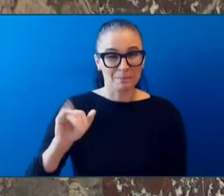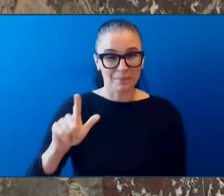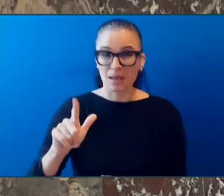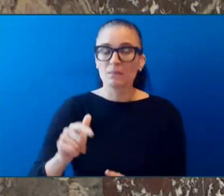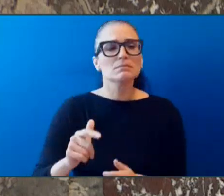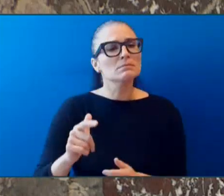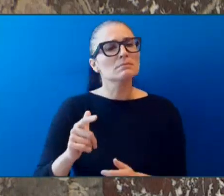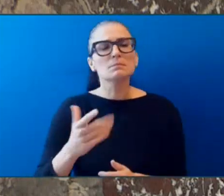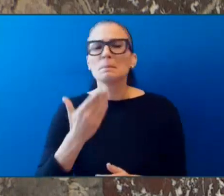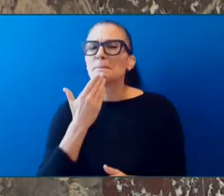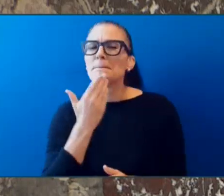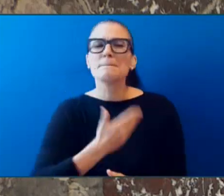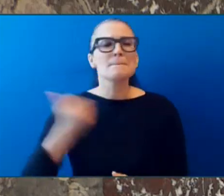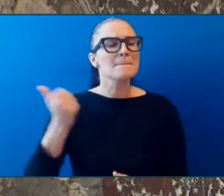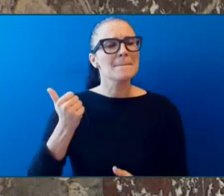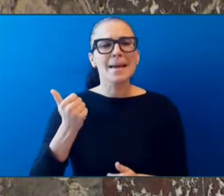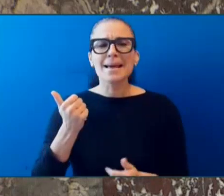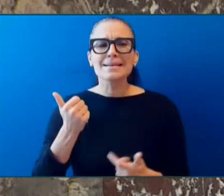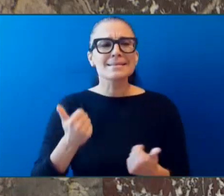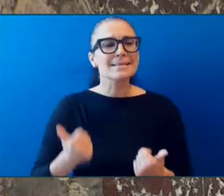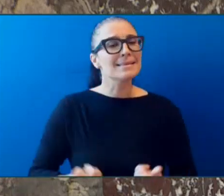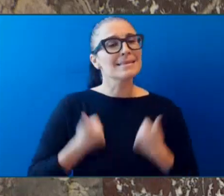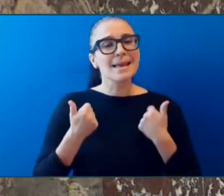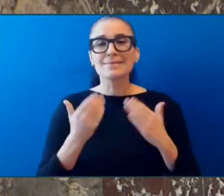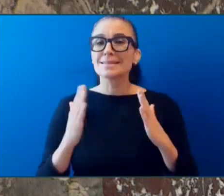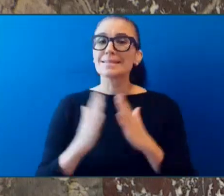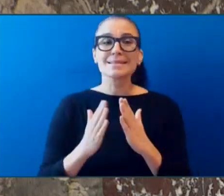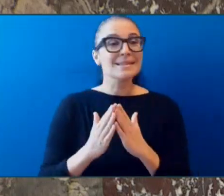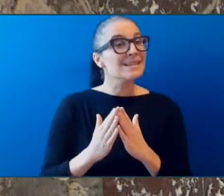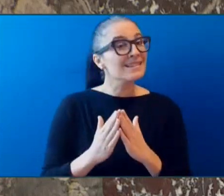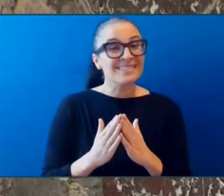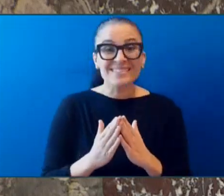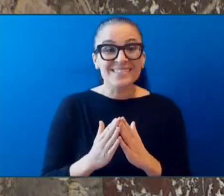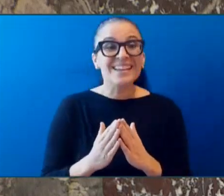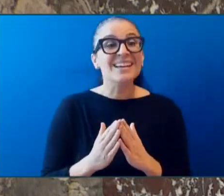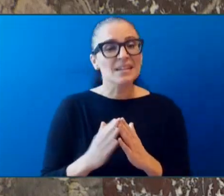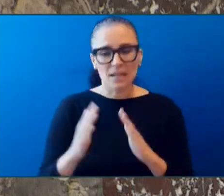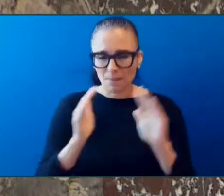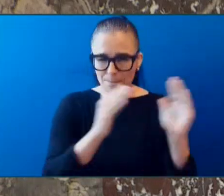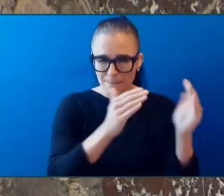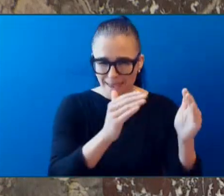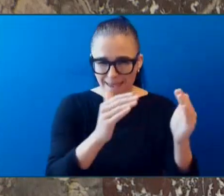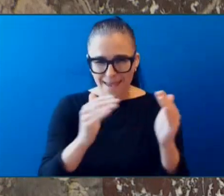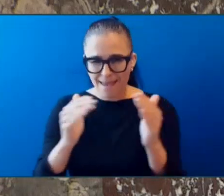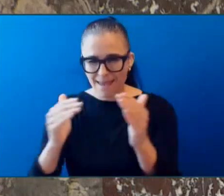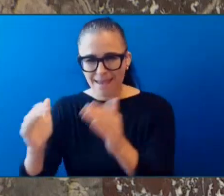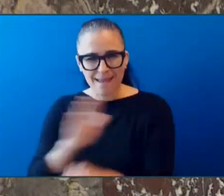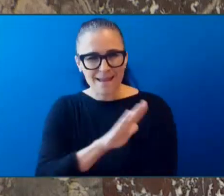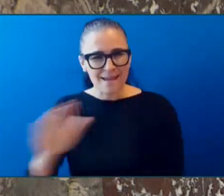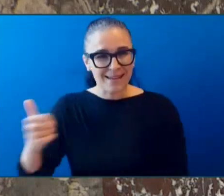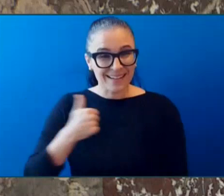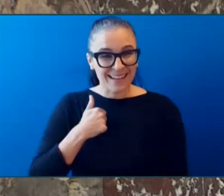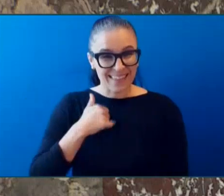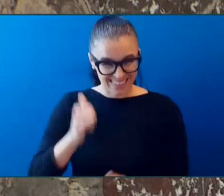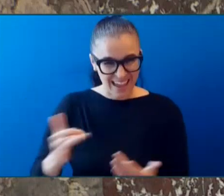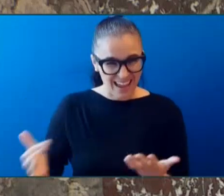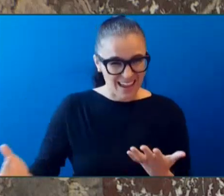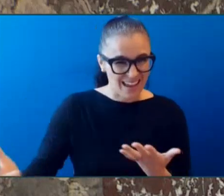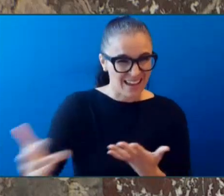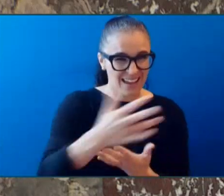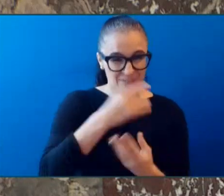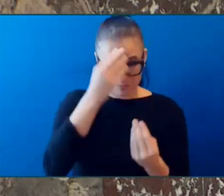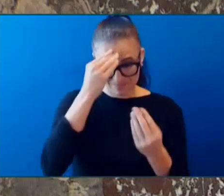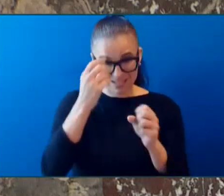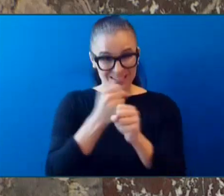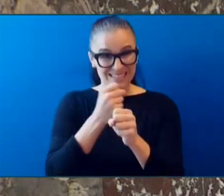it like to live in British Columbia compared with other provinces? This data-driven project found that 6 of the top 10 most livable cities in